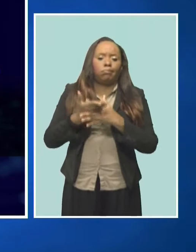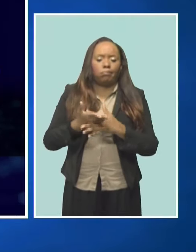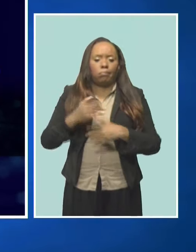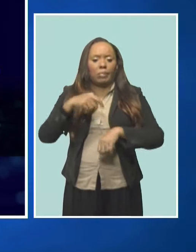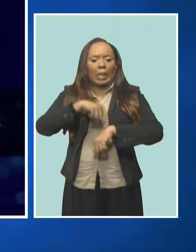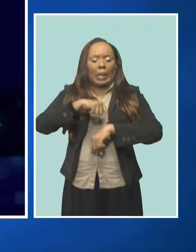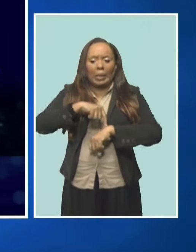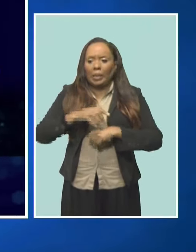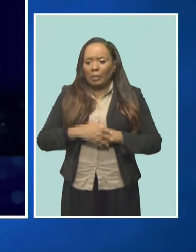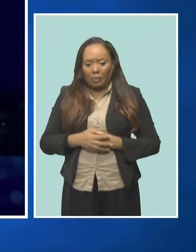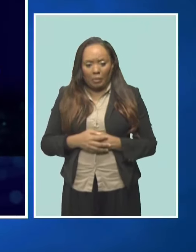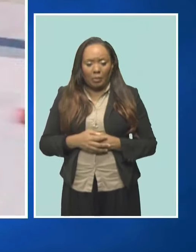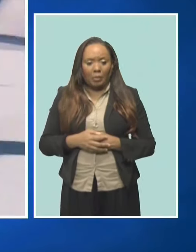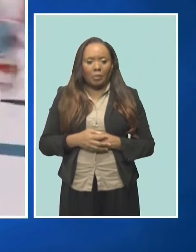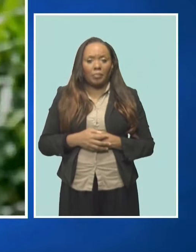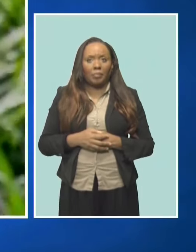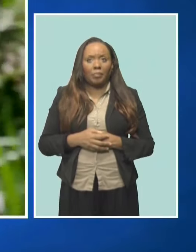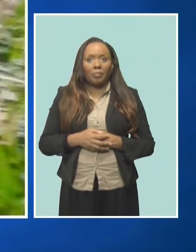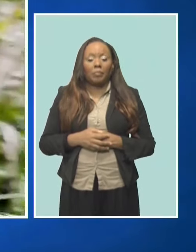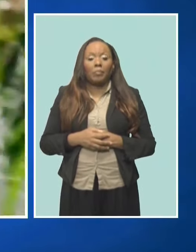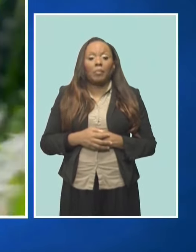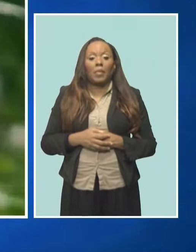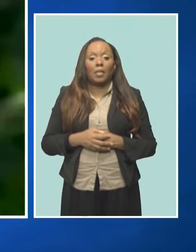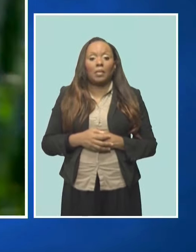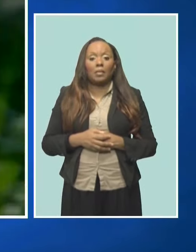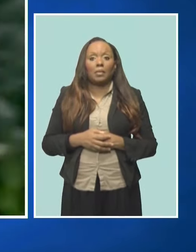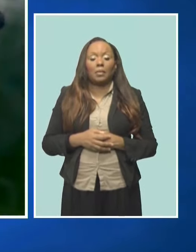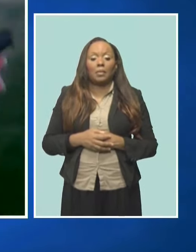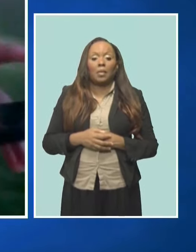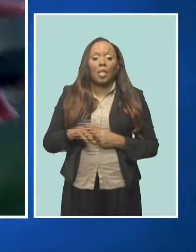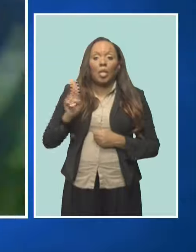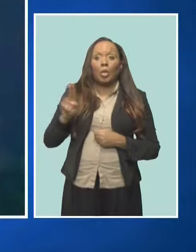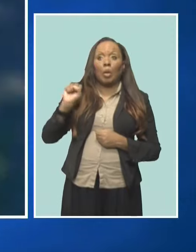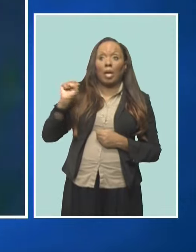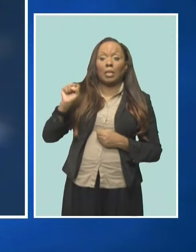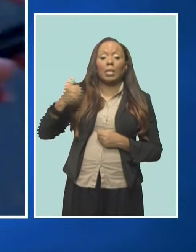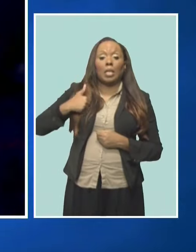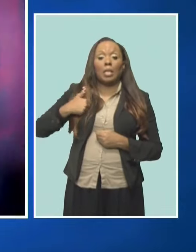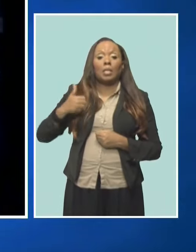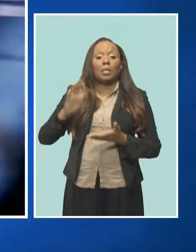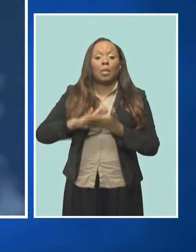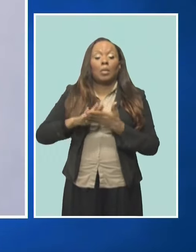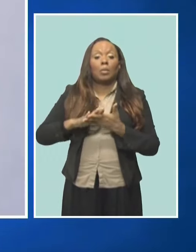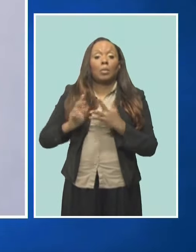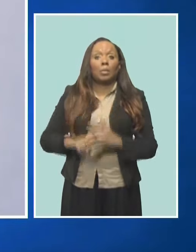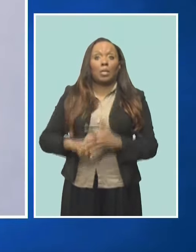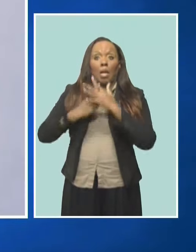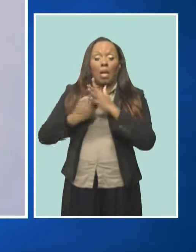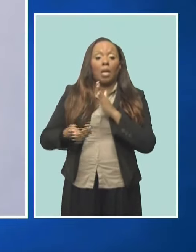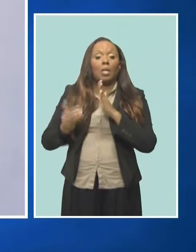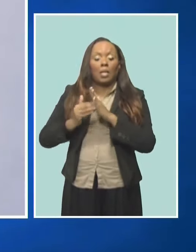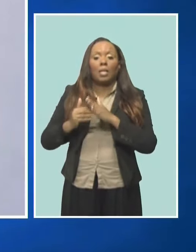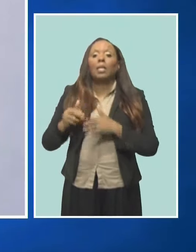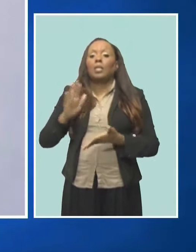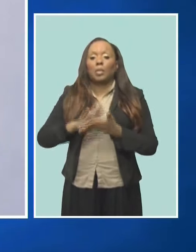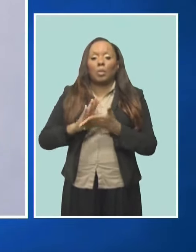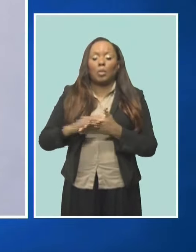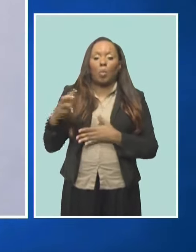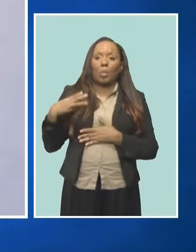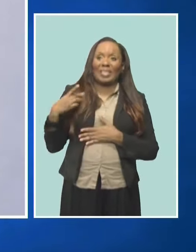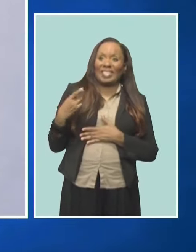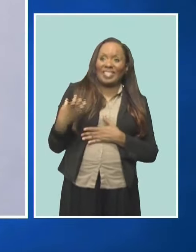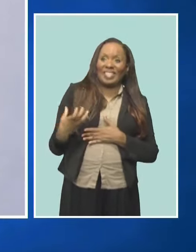management time in school. As school resumes in parts of the United States and Canada, students in Washington, D.C. and the British Columbia will